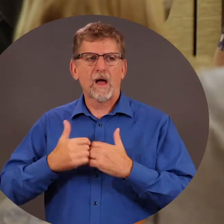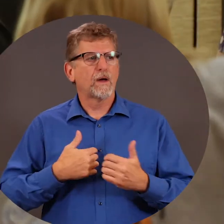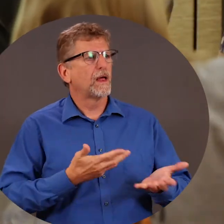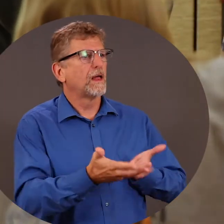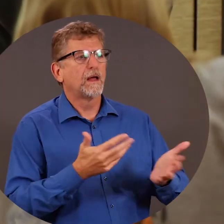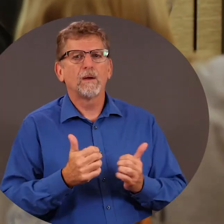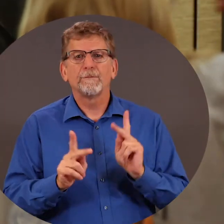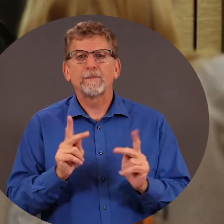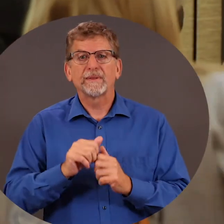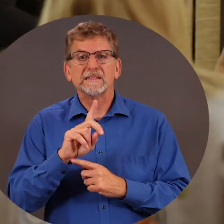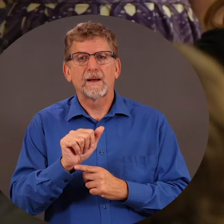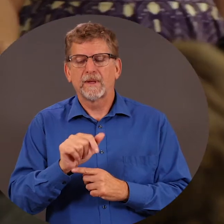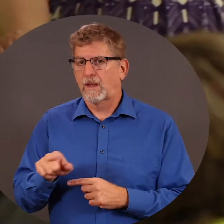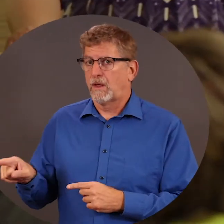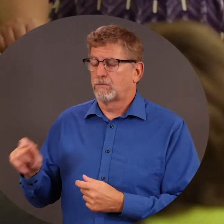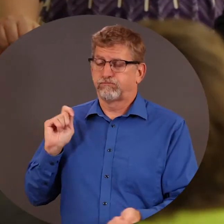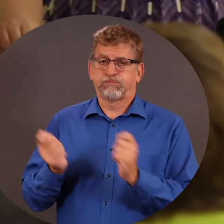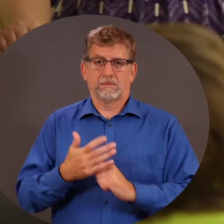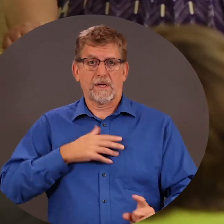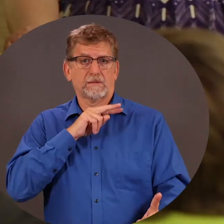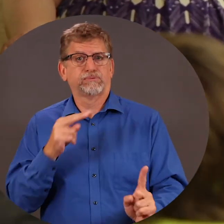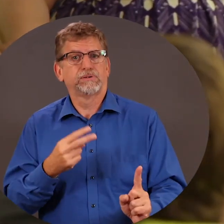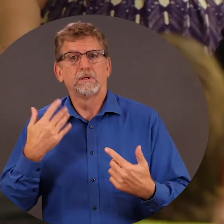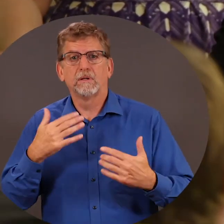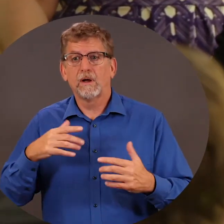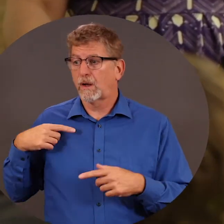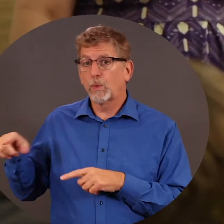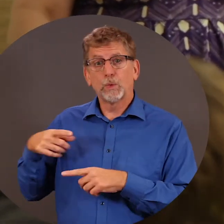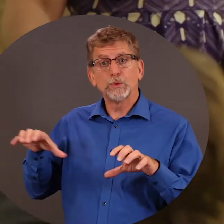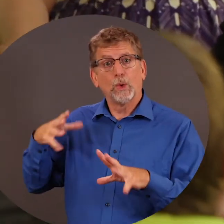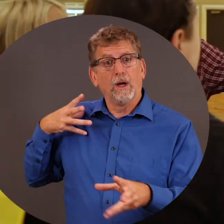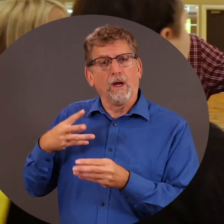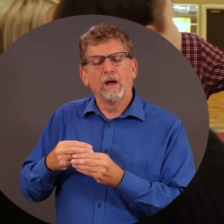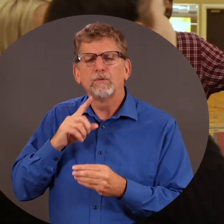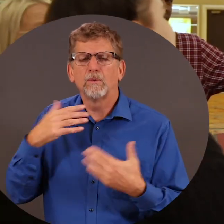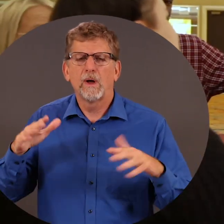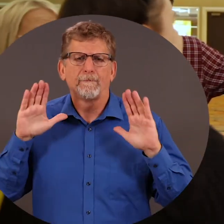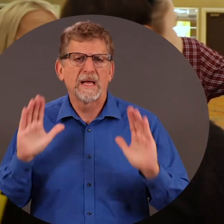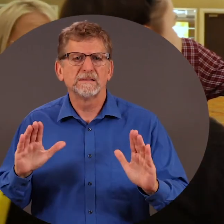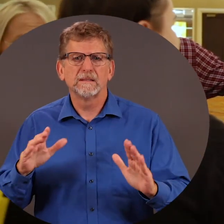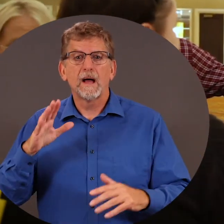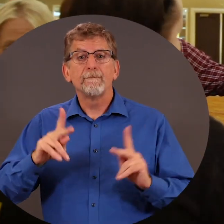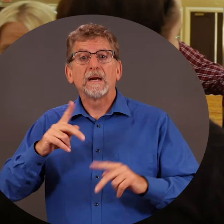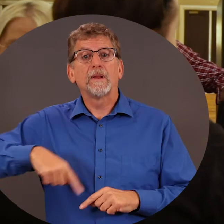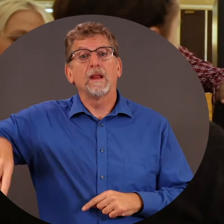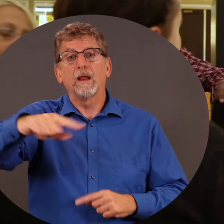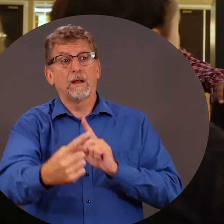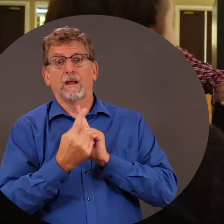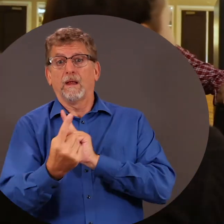and it was just amazing. And the people that came up to her who said, I want to be able to do this, and how can you help me?